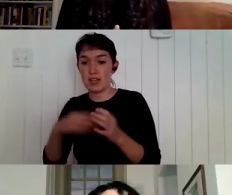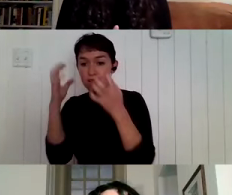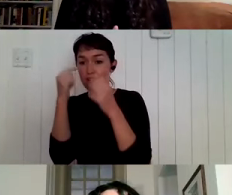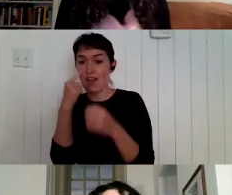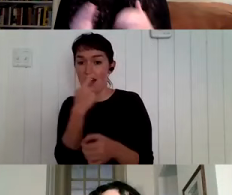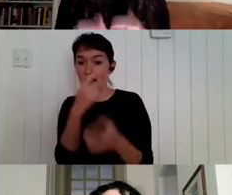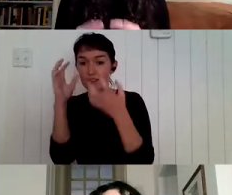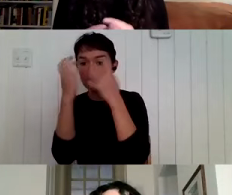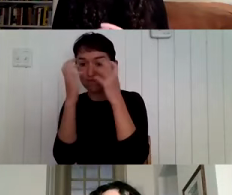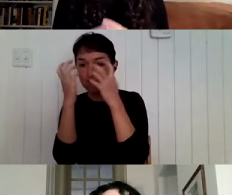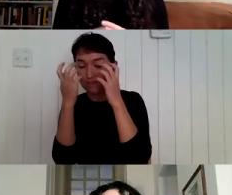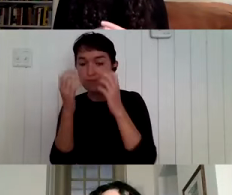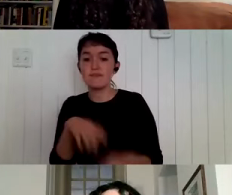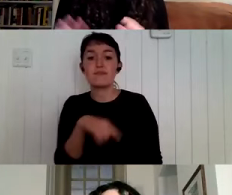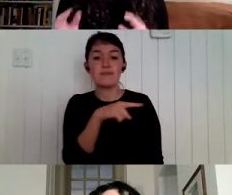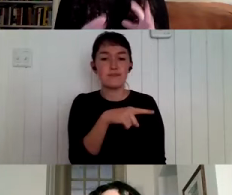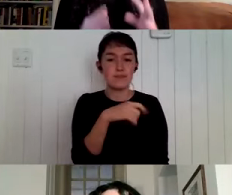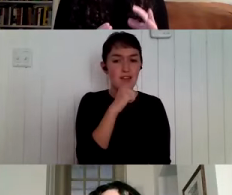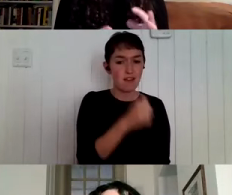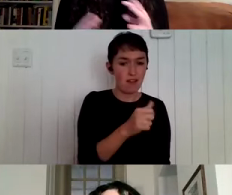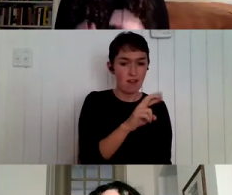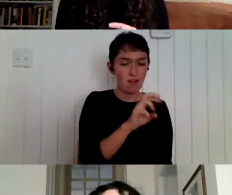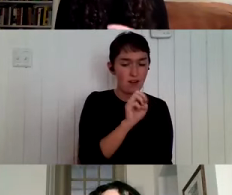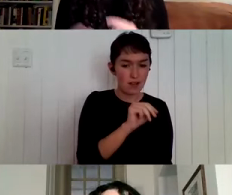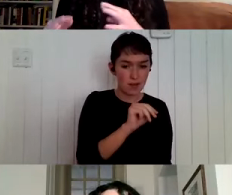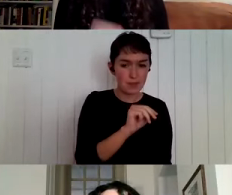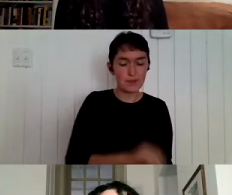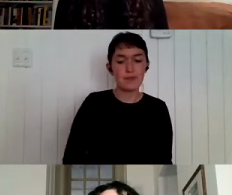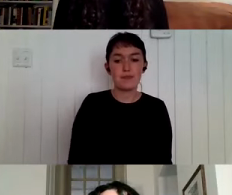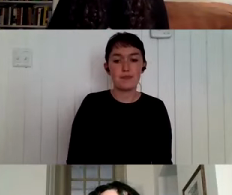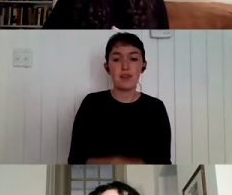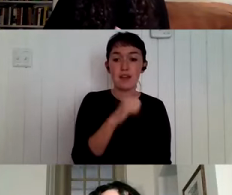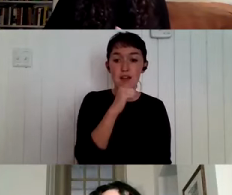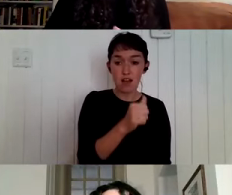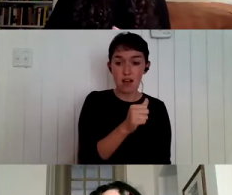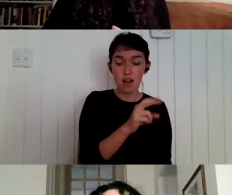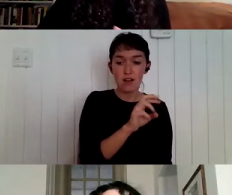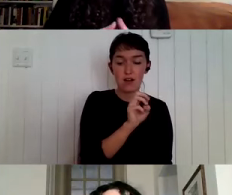sleep. Non-REM sleep is made up of stages 1, 2, and slow wave sleep.